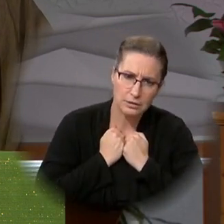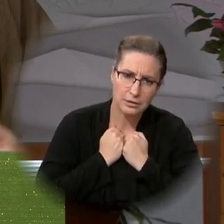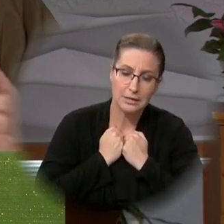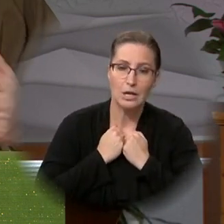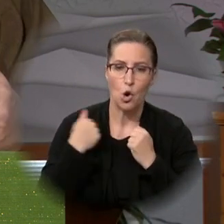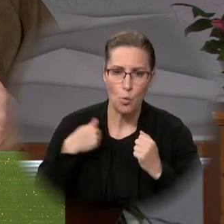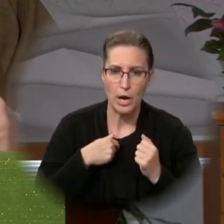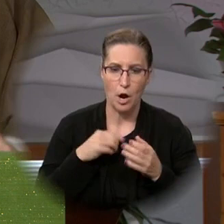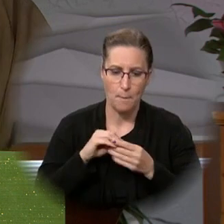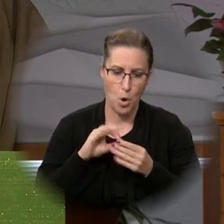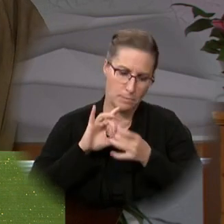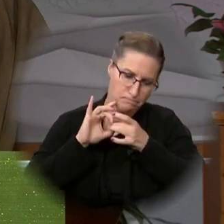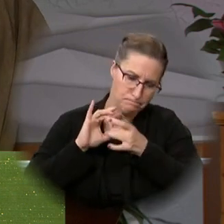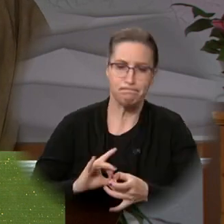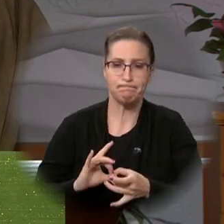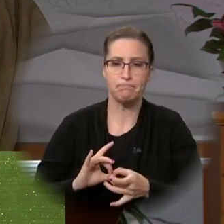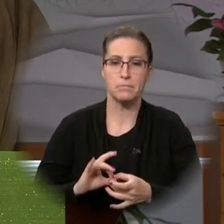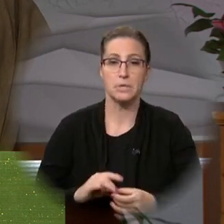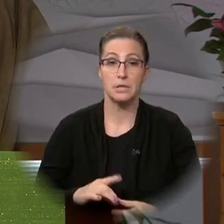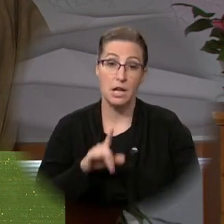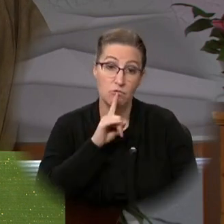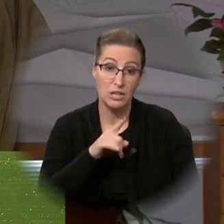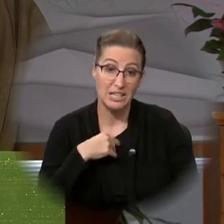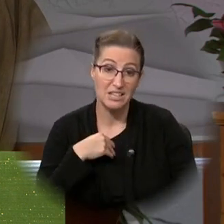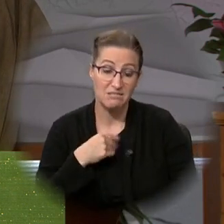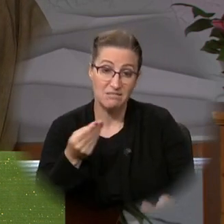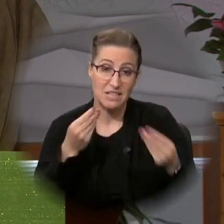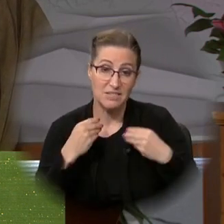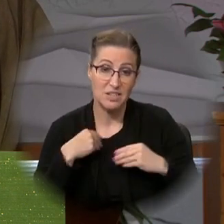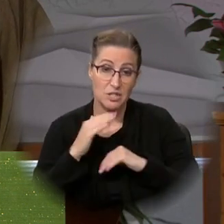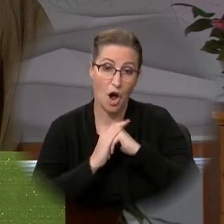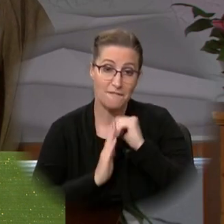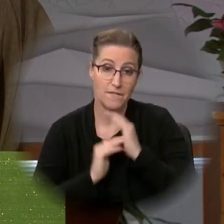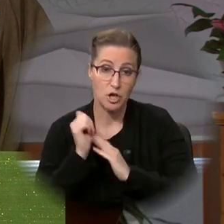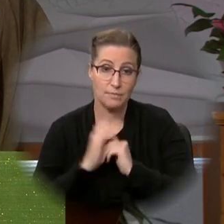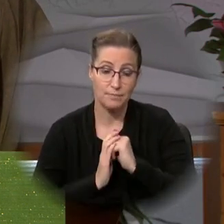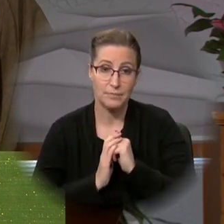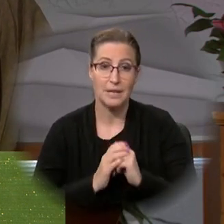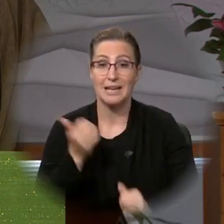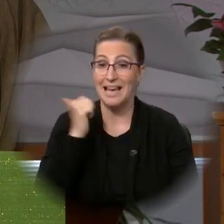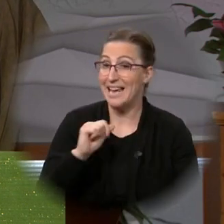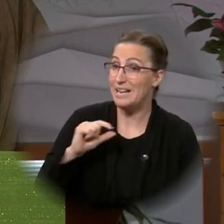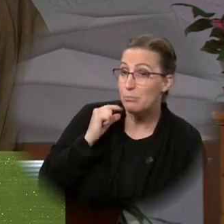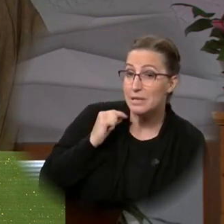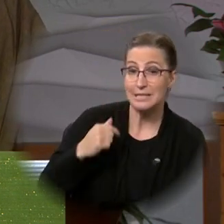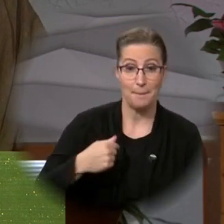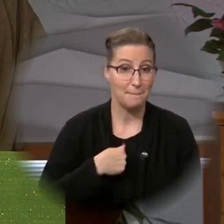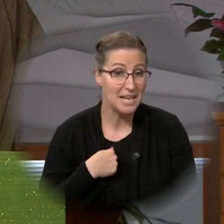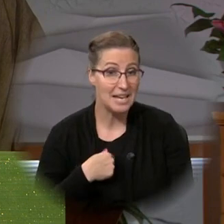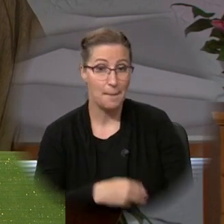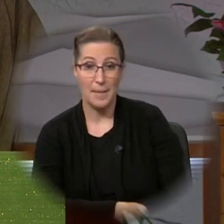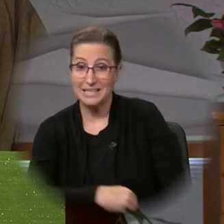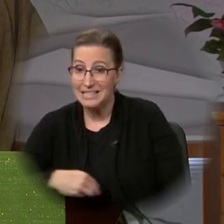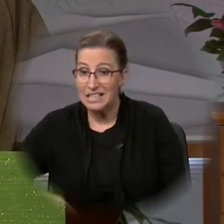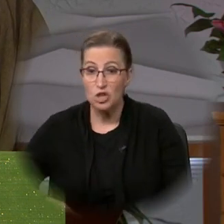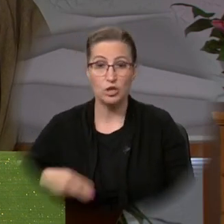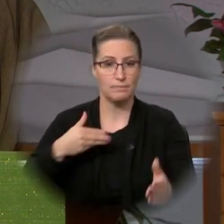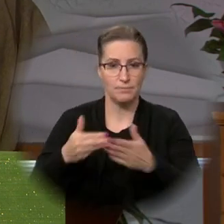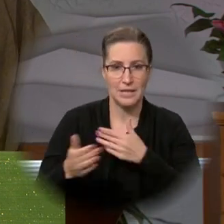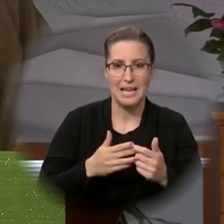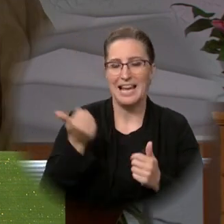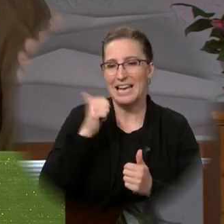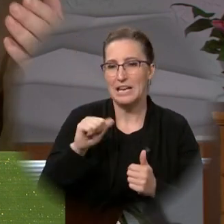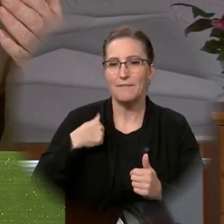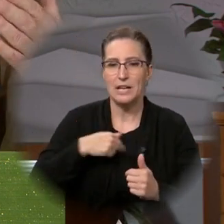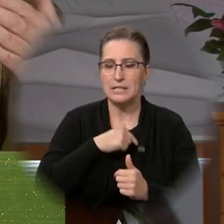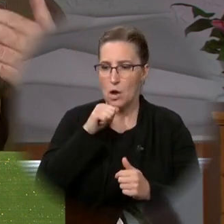us, and quite frankly, nurtures us. Any priest, both myself and Monsignor, anyone else, who has been